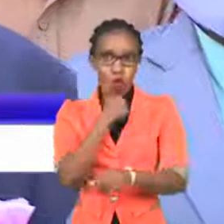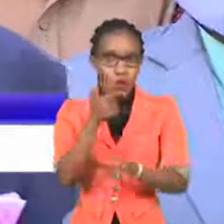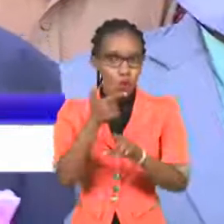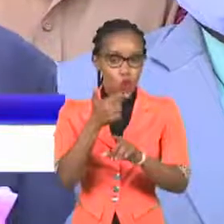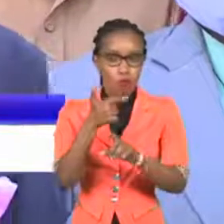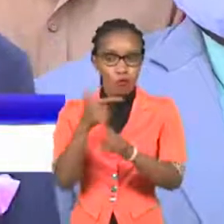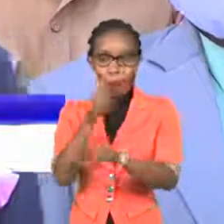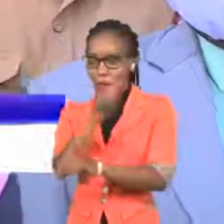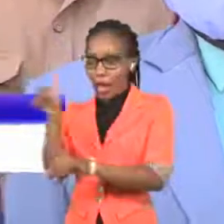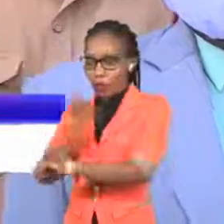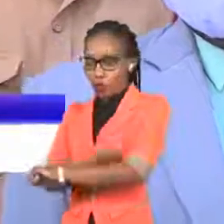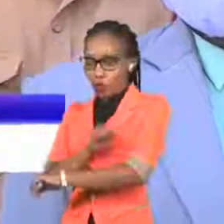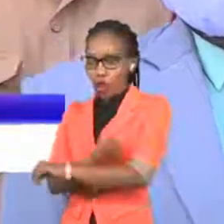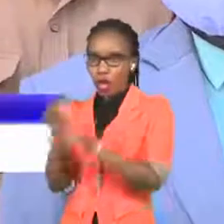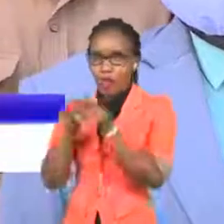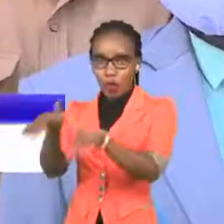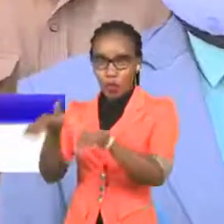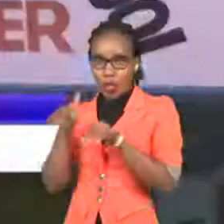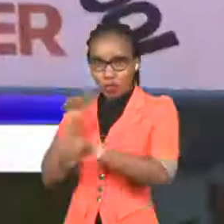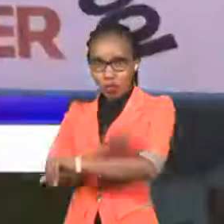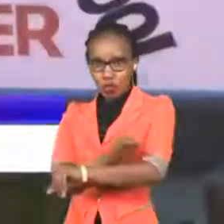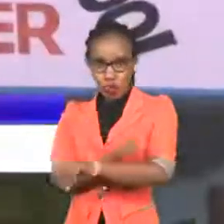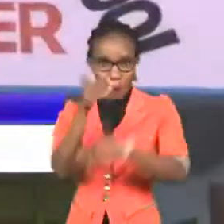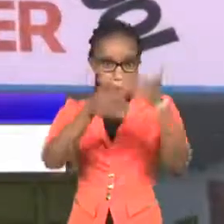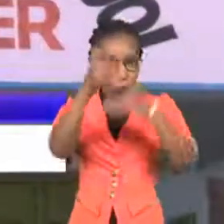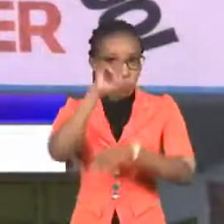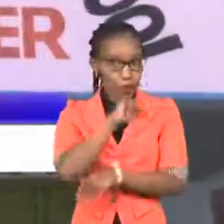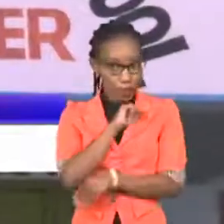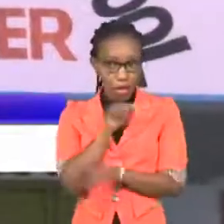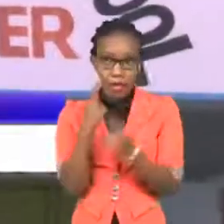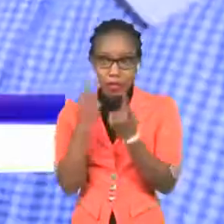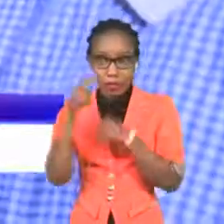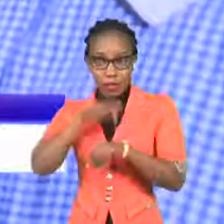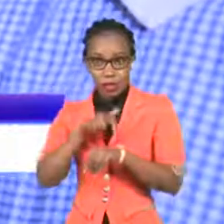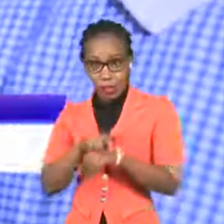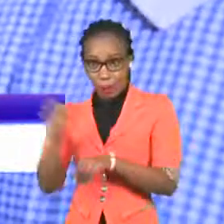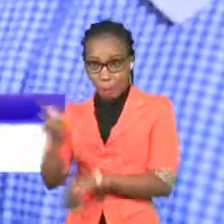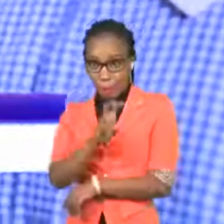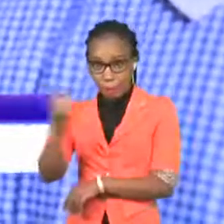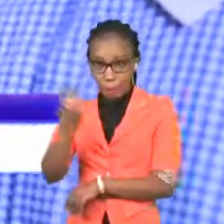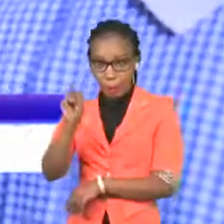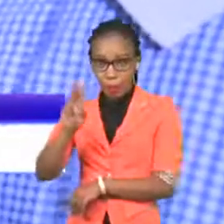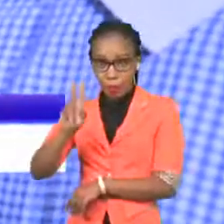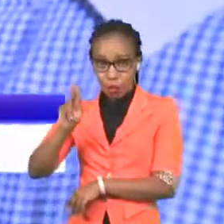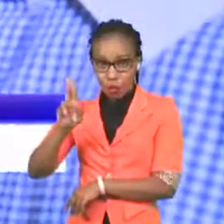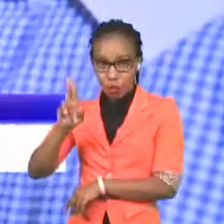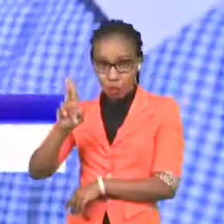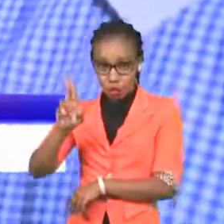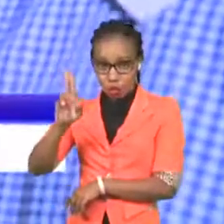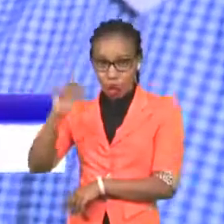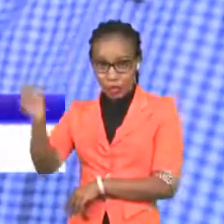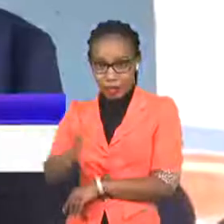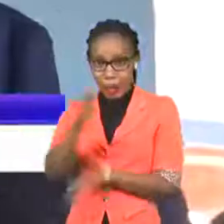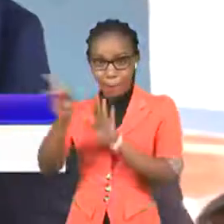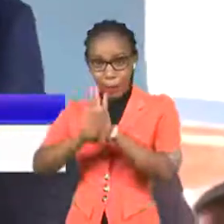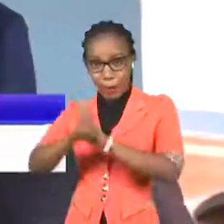school, he will wait for his school to be rebuilt. Speaking during an inspection at Mukuru Wanjenga Primary School here in